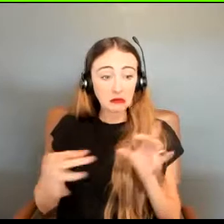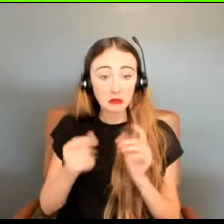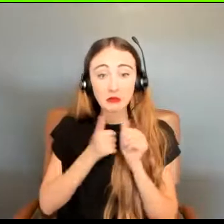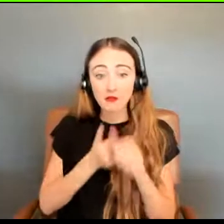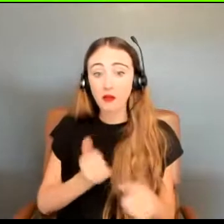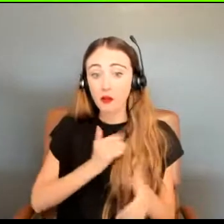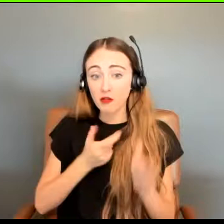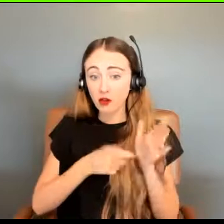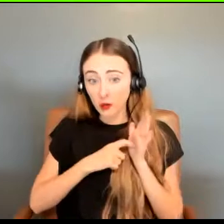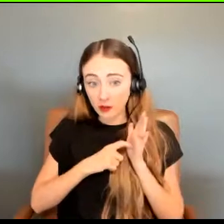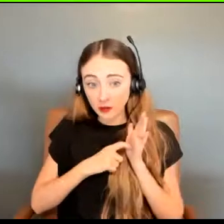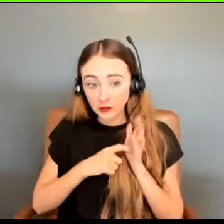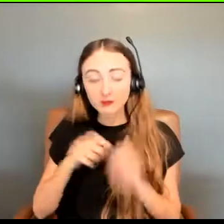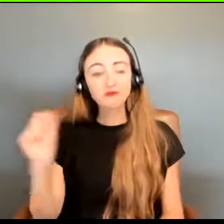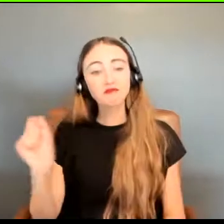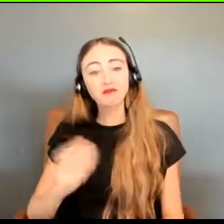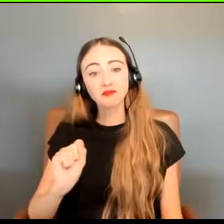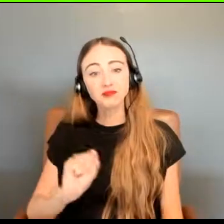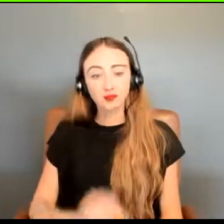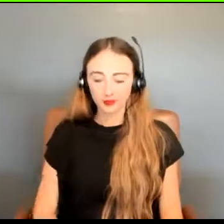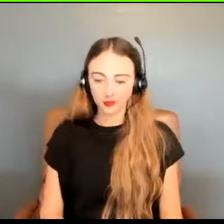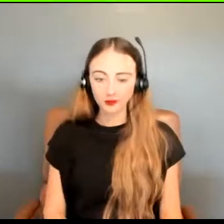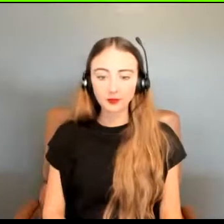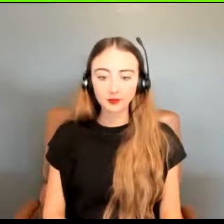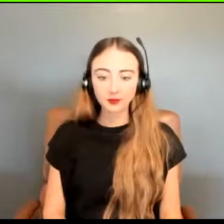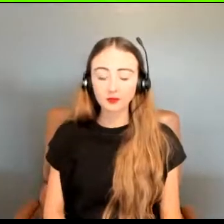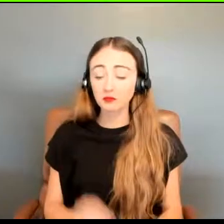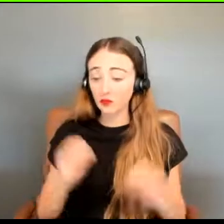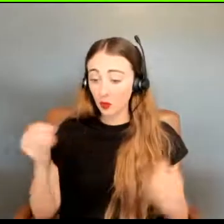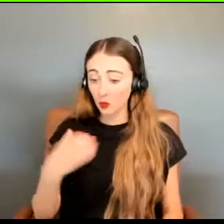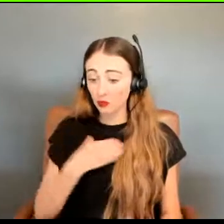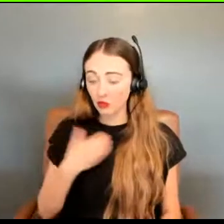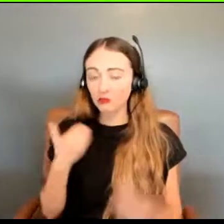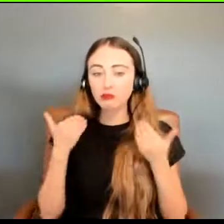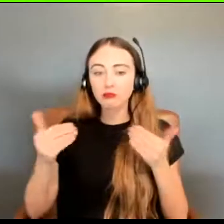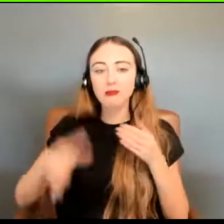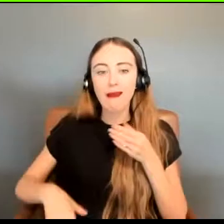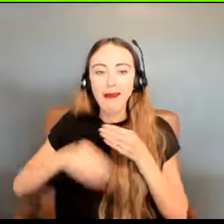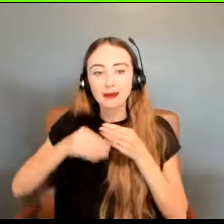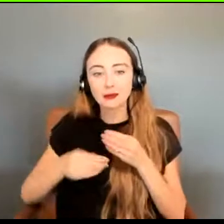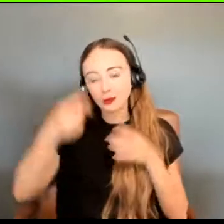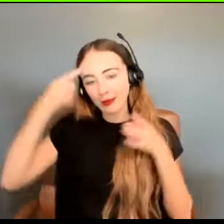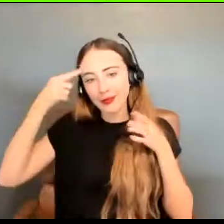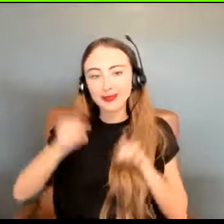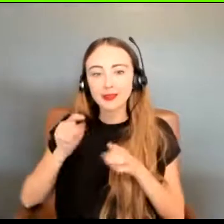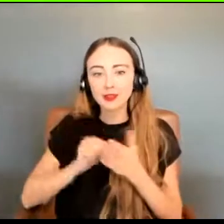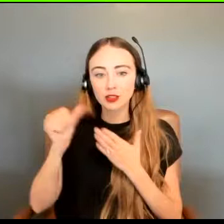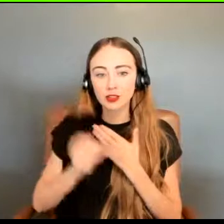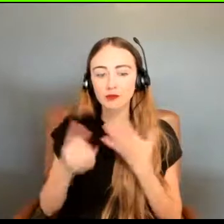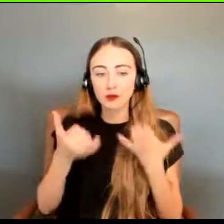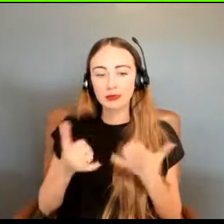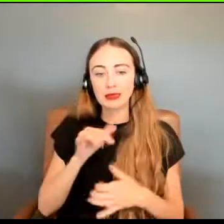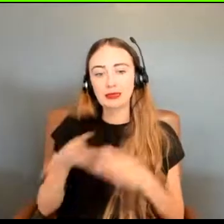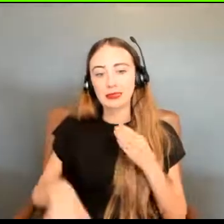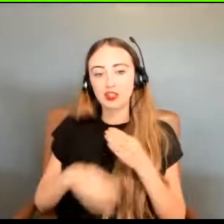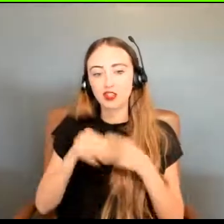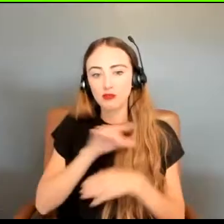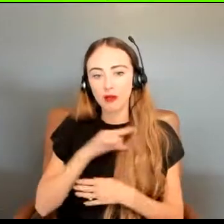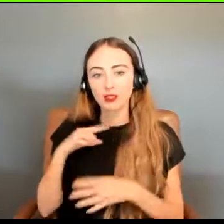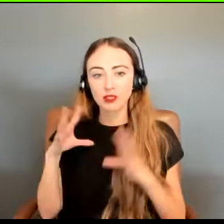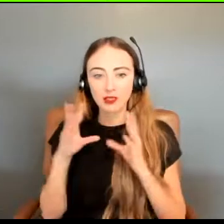council requirements? Yes, it does. Without objection, this measure will be placed on the consent agenda for today's additional legislative